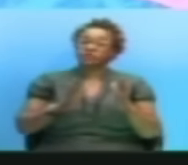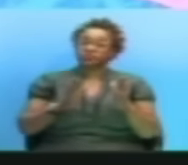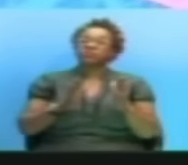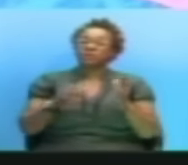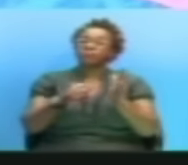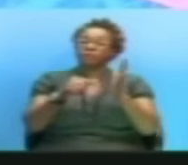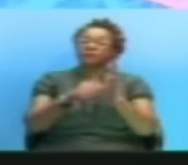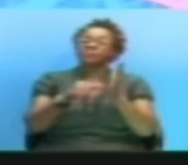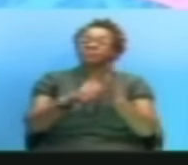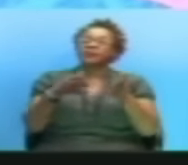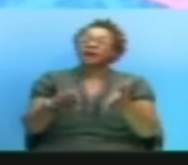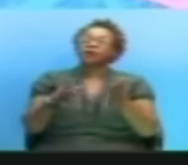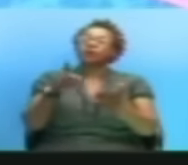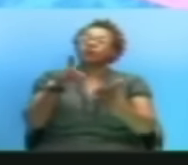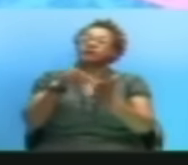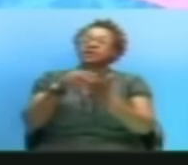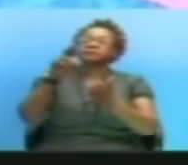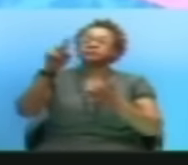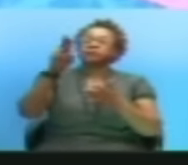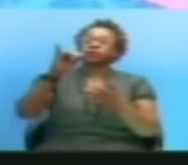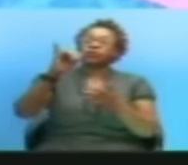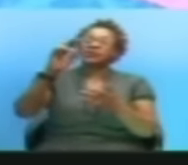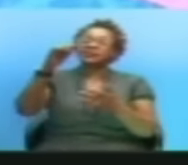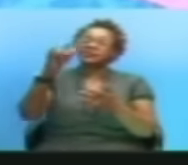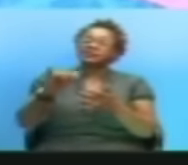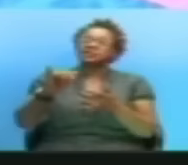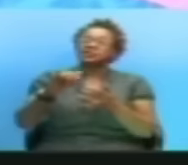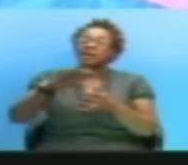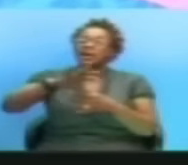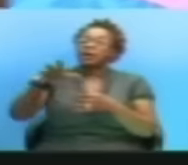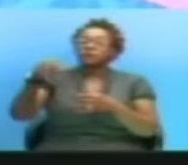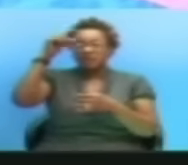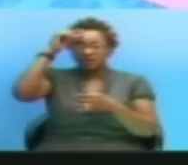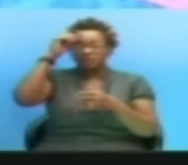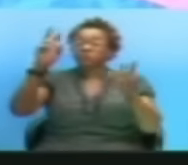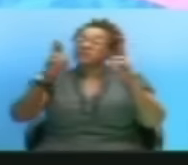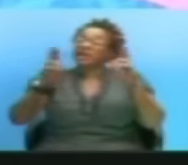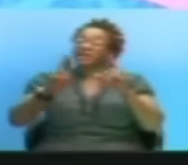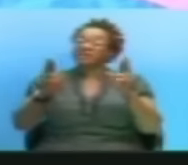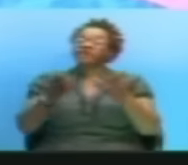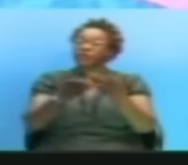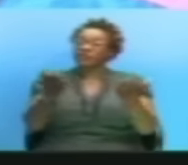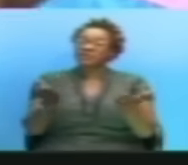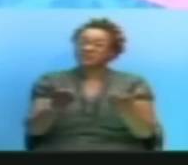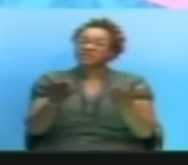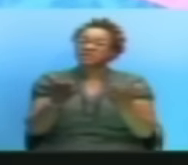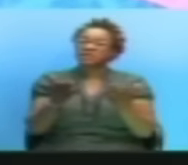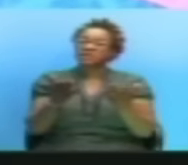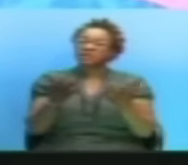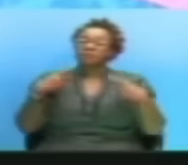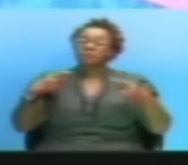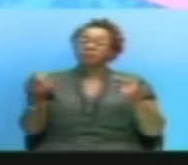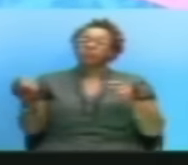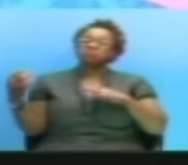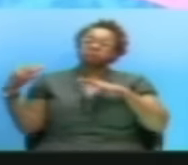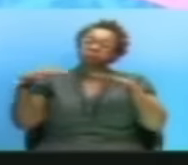And Dr. Ntoiti, what is the government doing? Was the county government ready for this influx of people coming into an area, for instance,